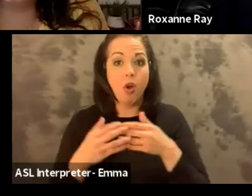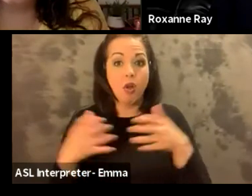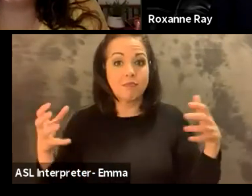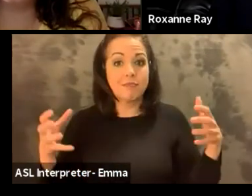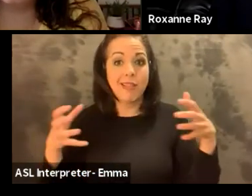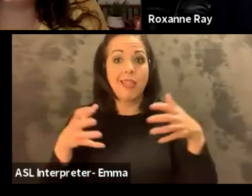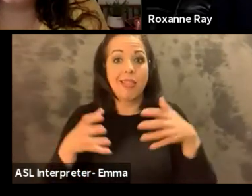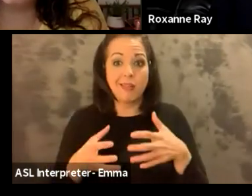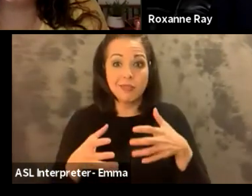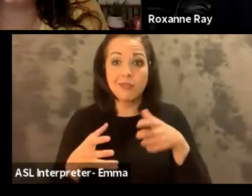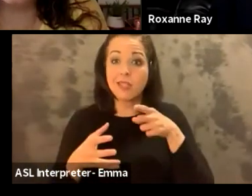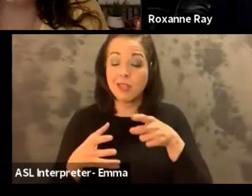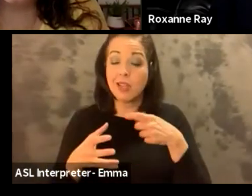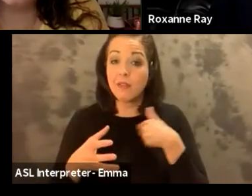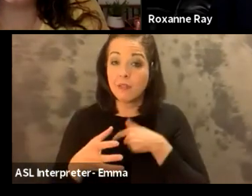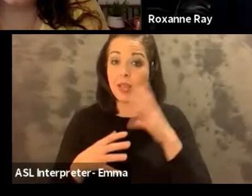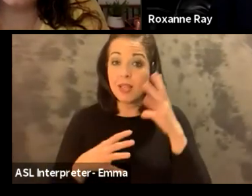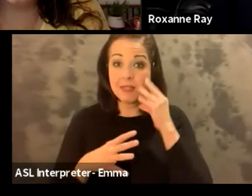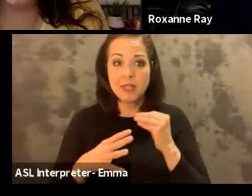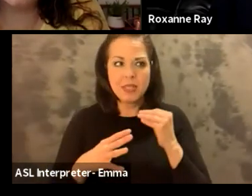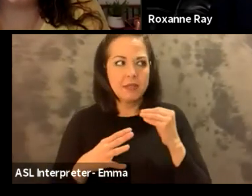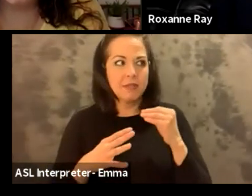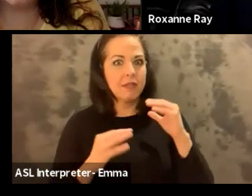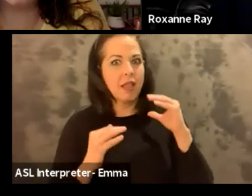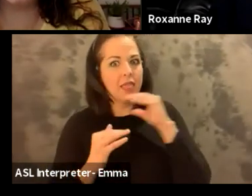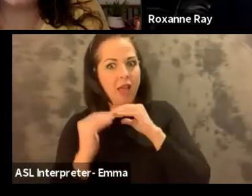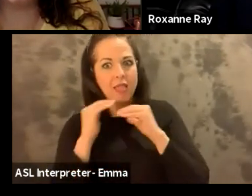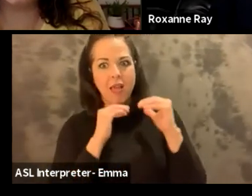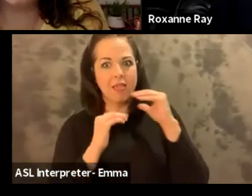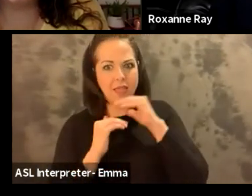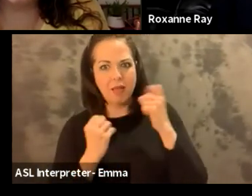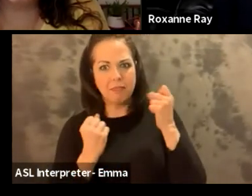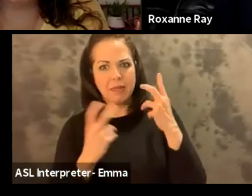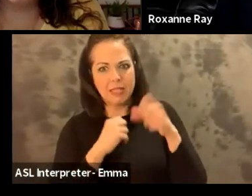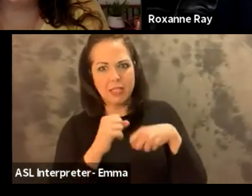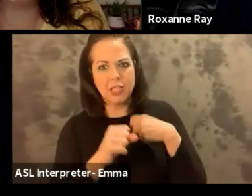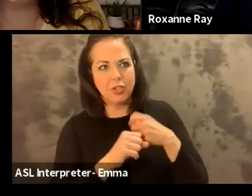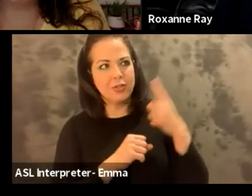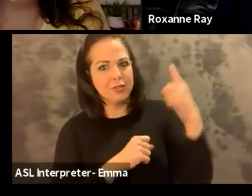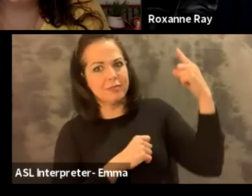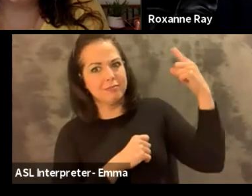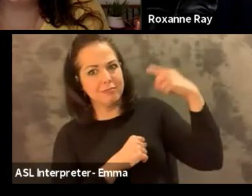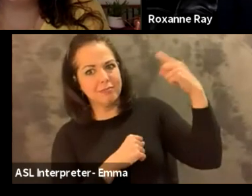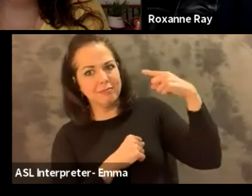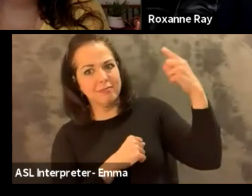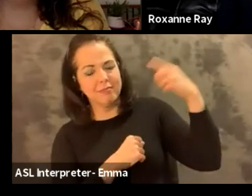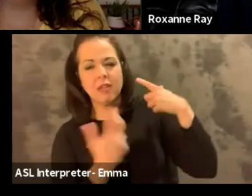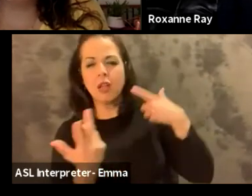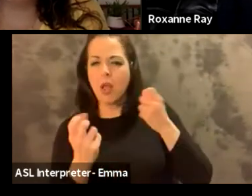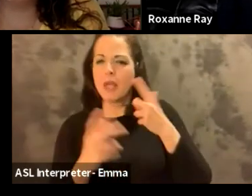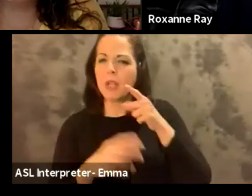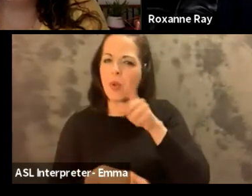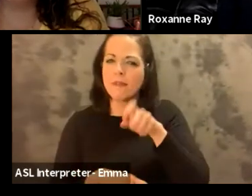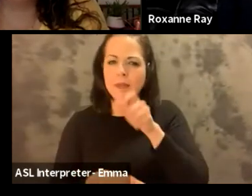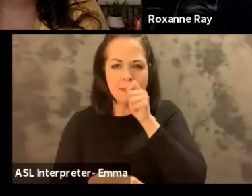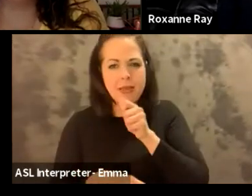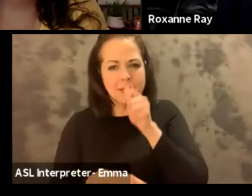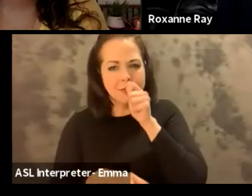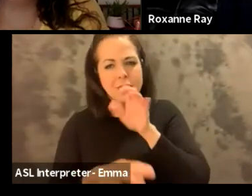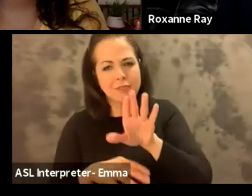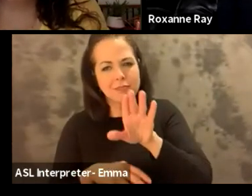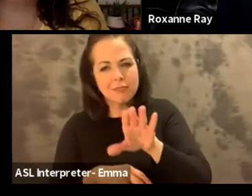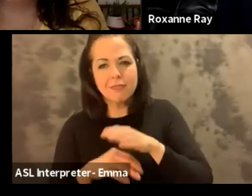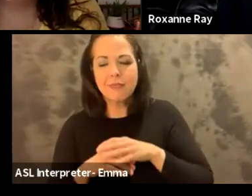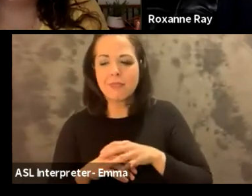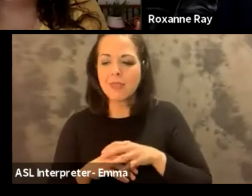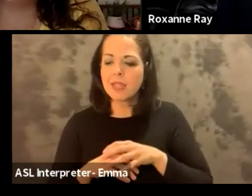experience of understanding that we were lied to for so many years. I was told that, well, you just have to be patient, you